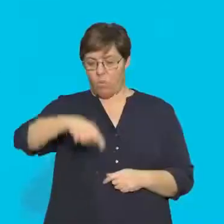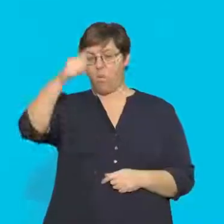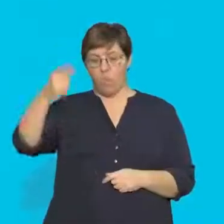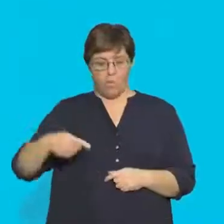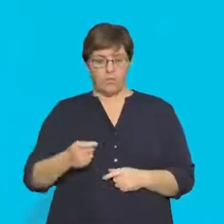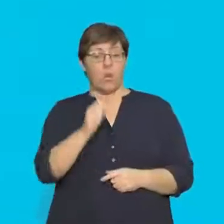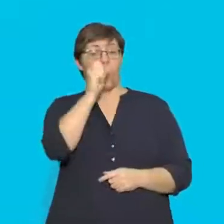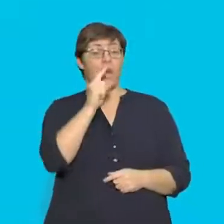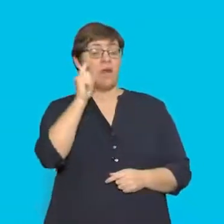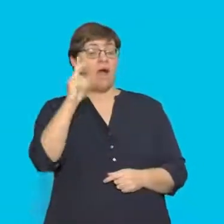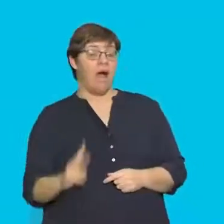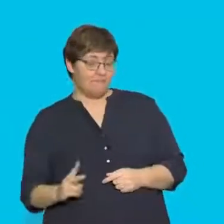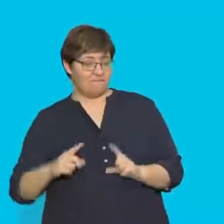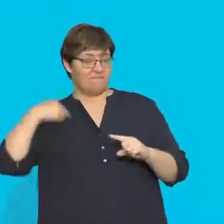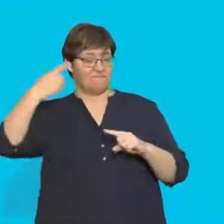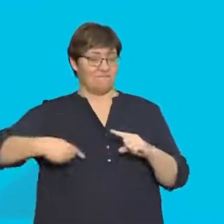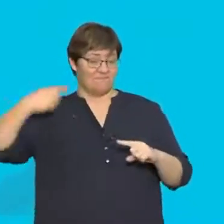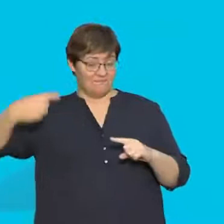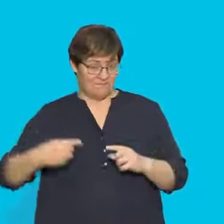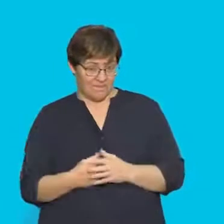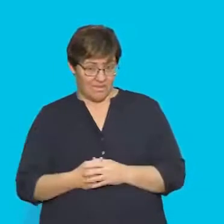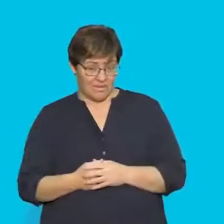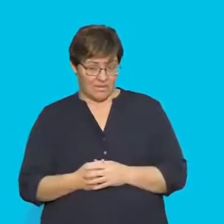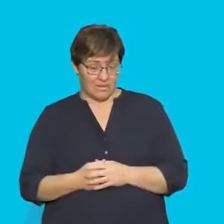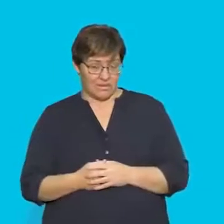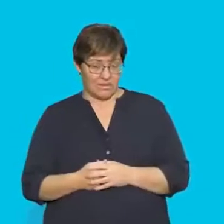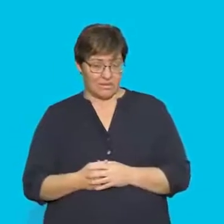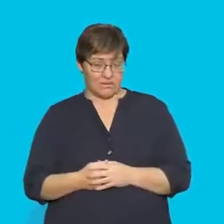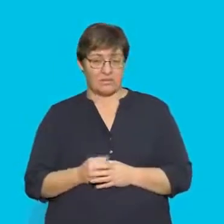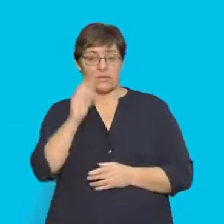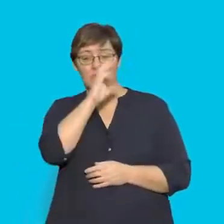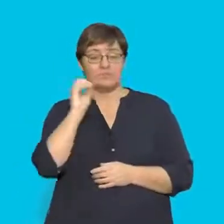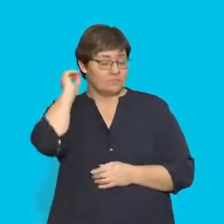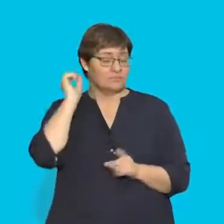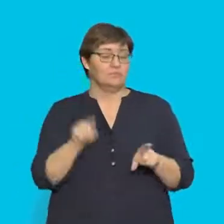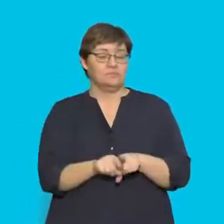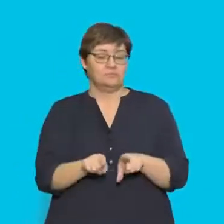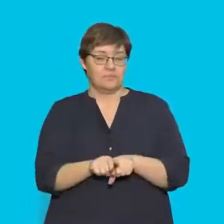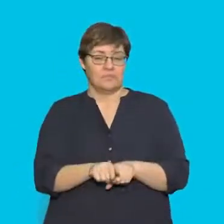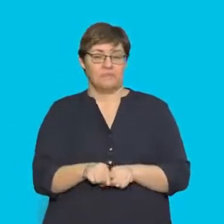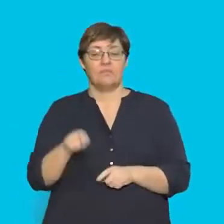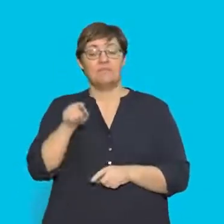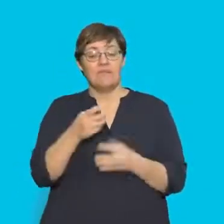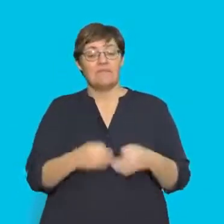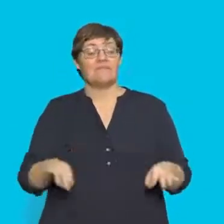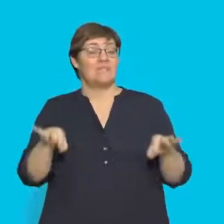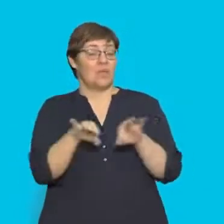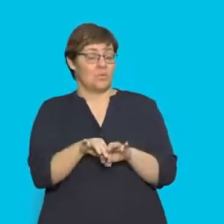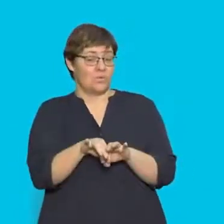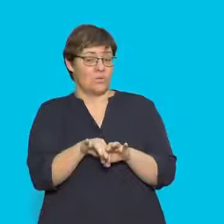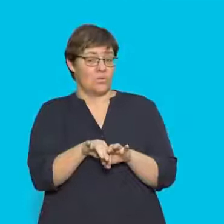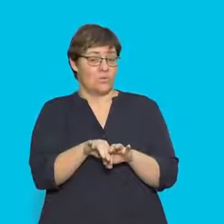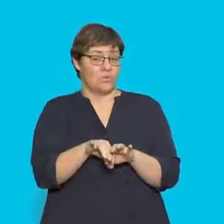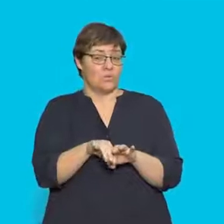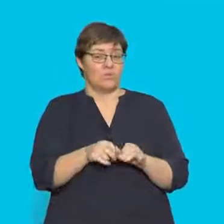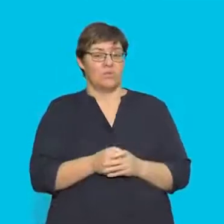is 1.5 cycles, so please take note of it. Take note as well that this value is